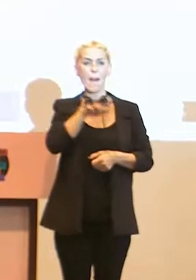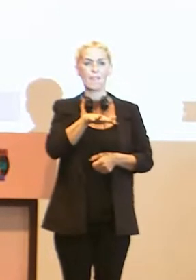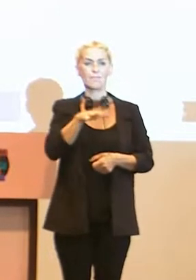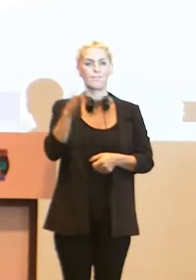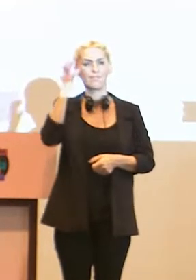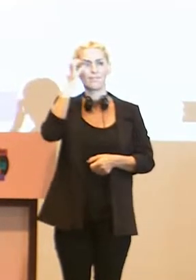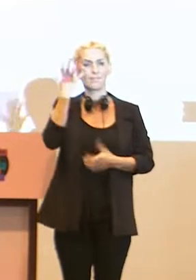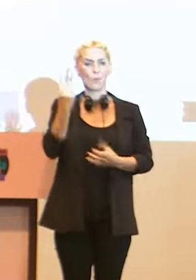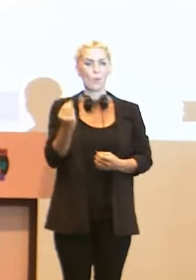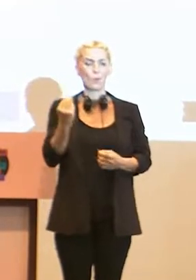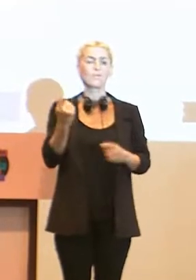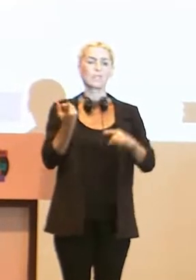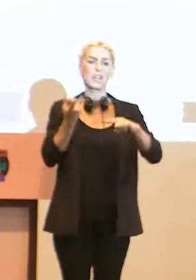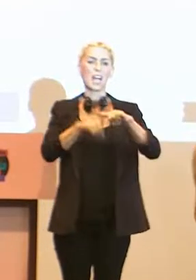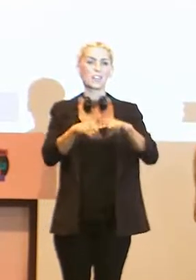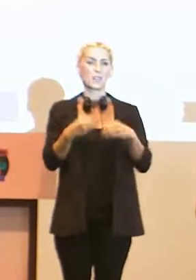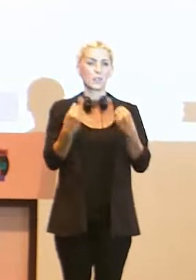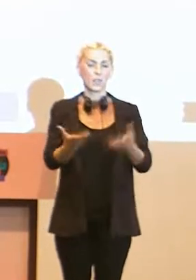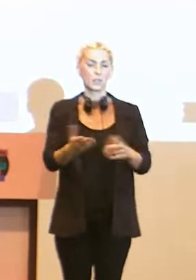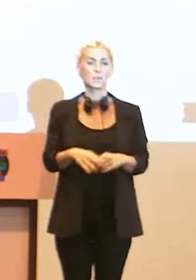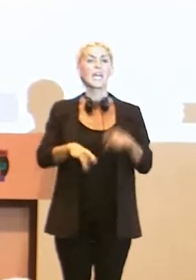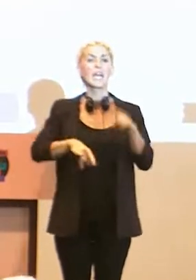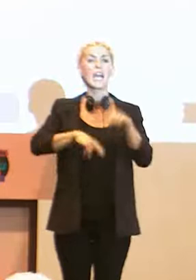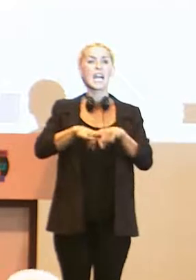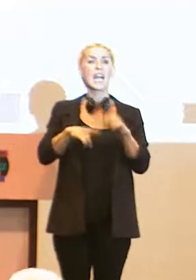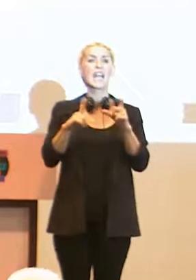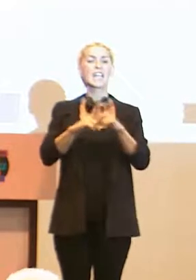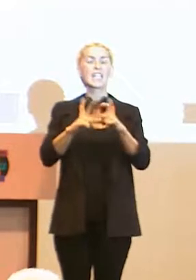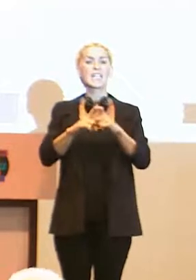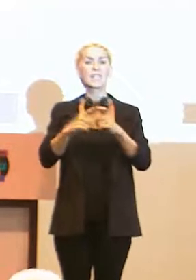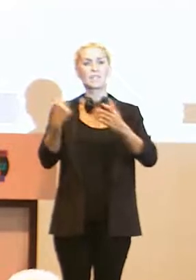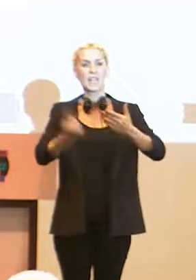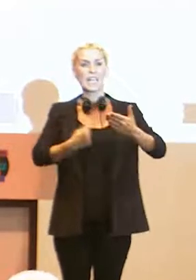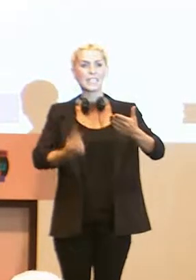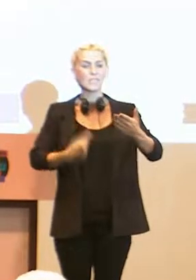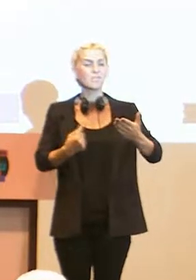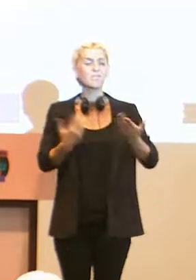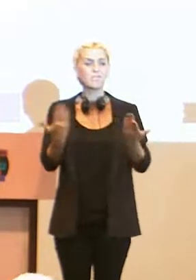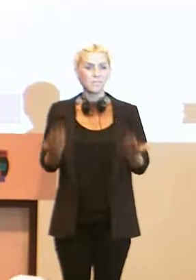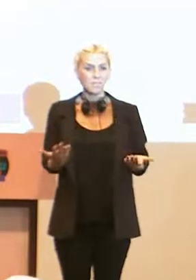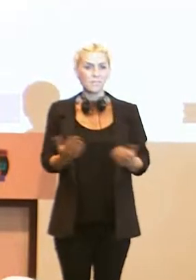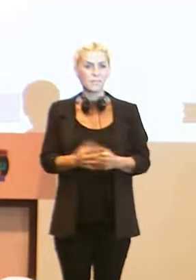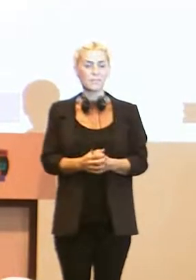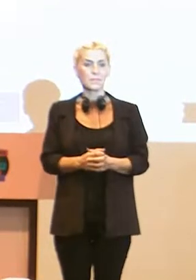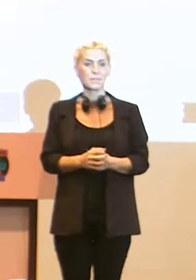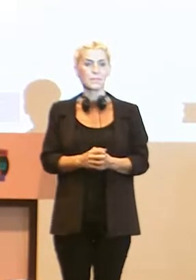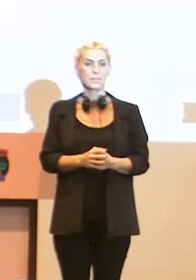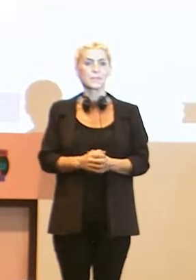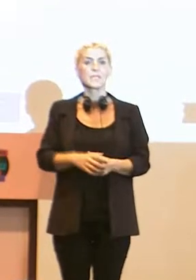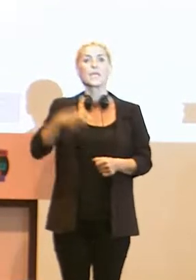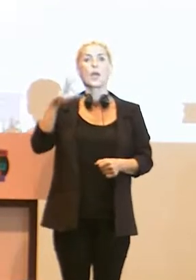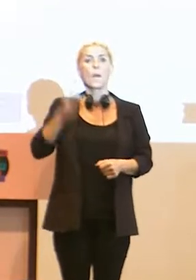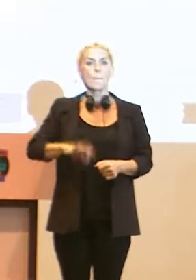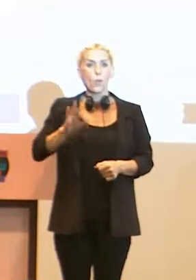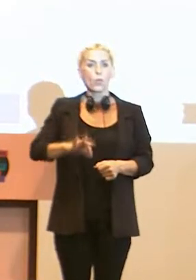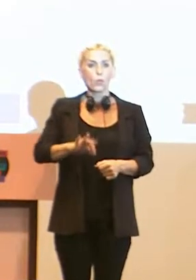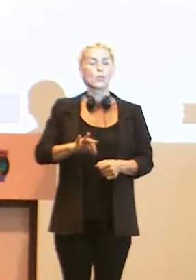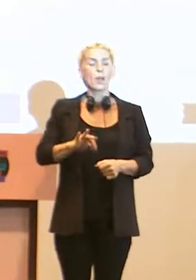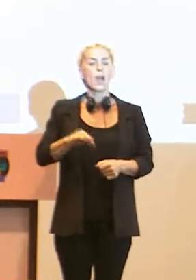peace and justice harantink came up with a